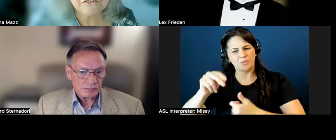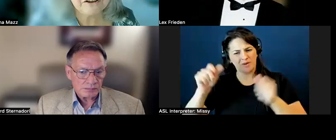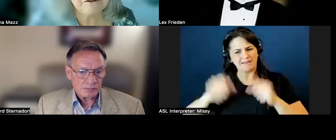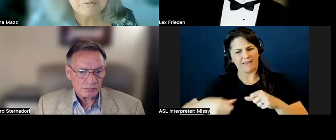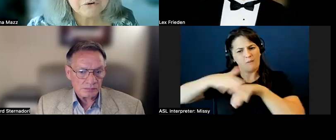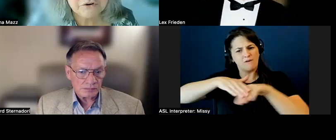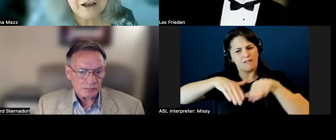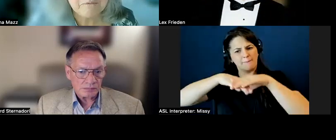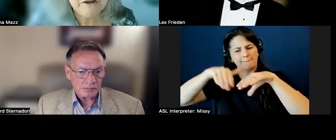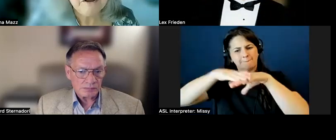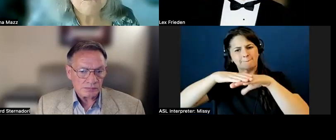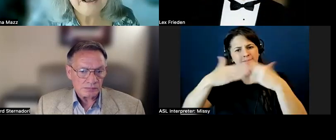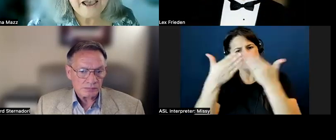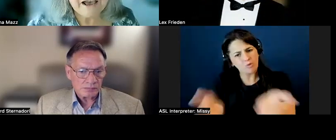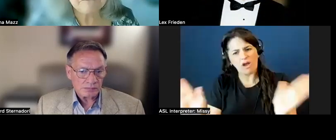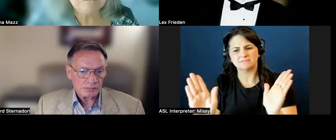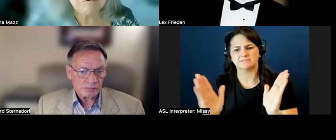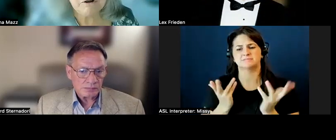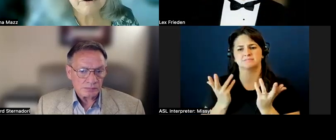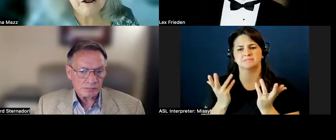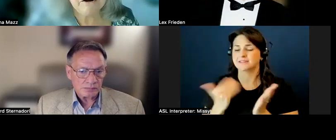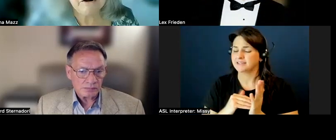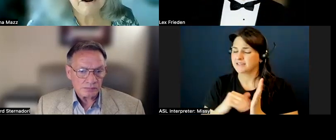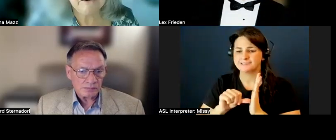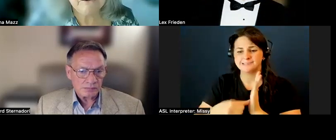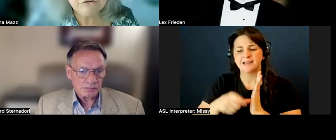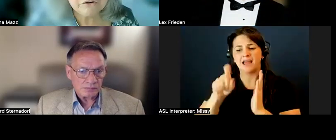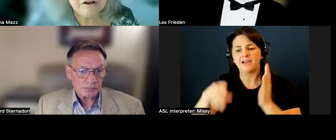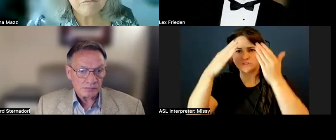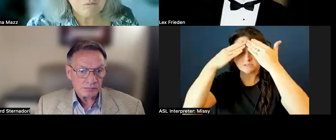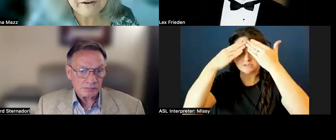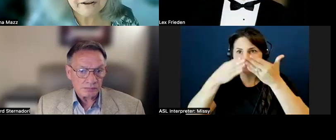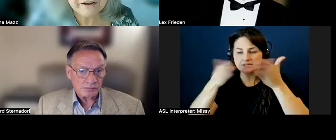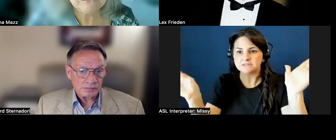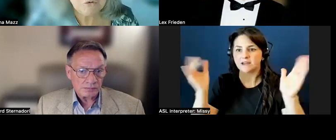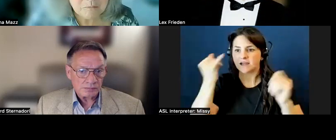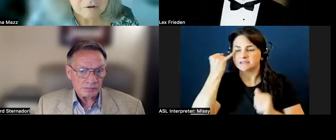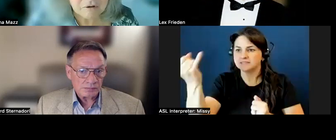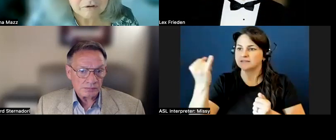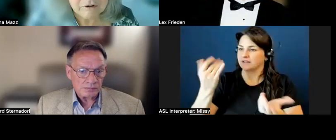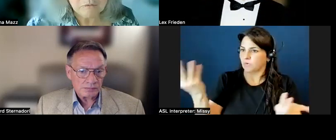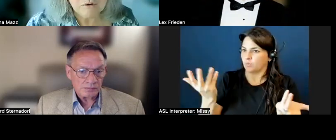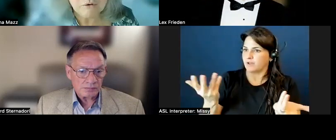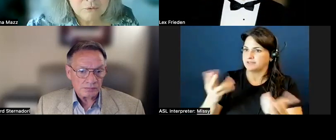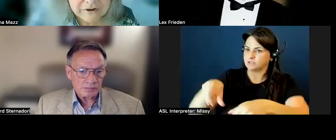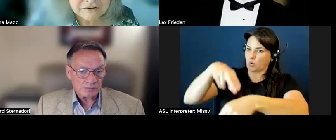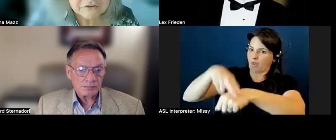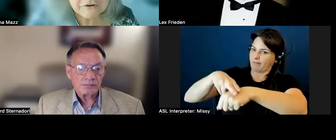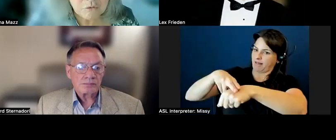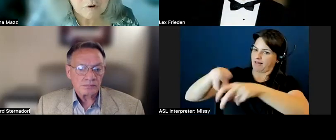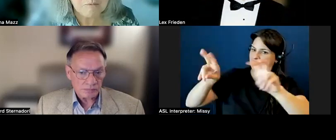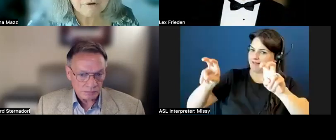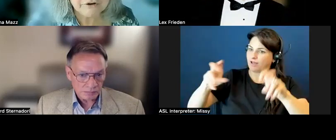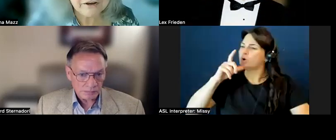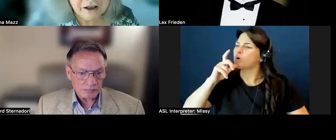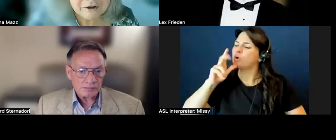ideas again, and I'll say it one more time. We have to broaden our notion of what is normal. Who